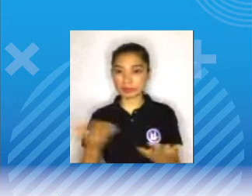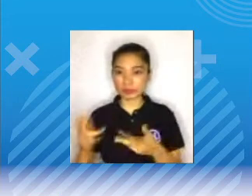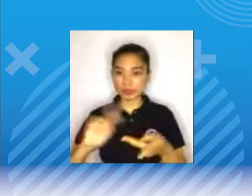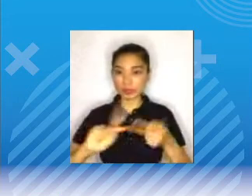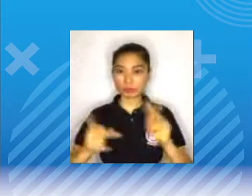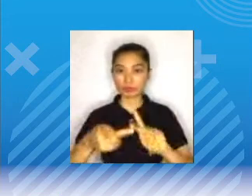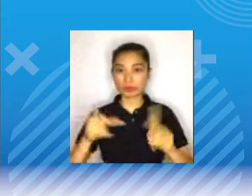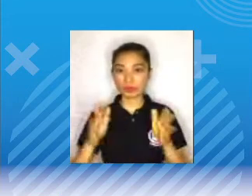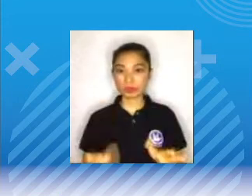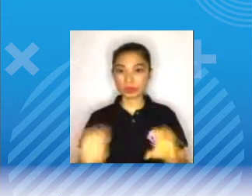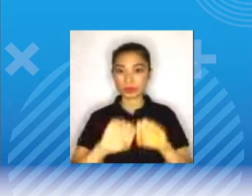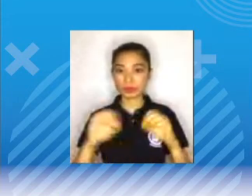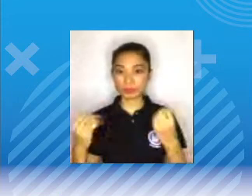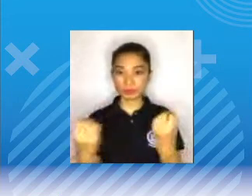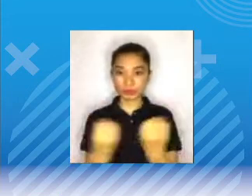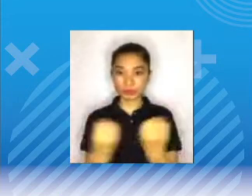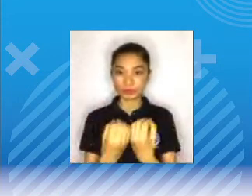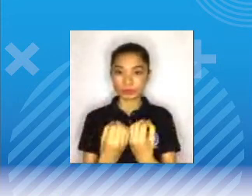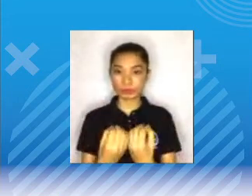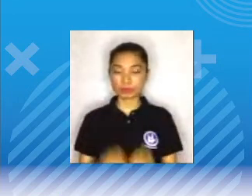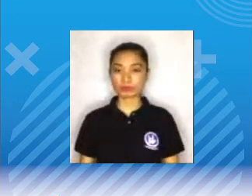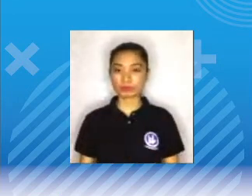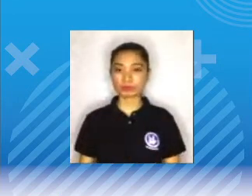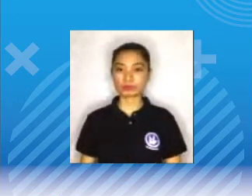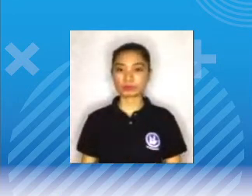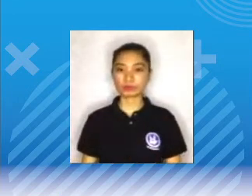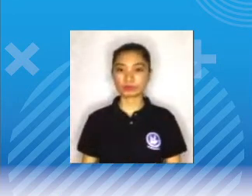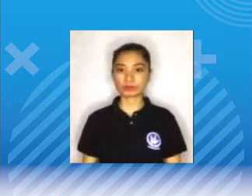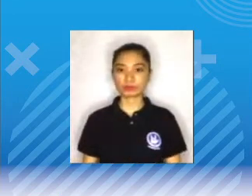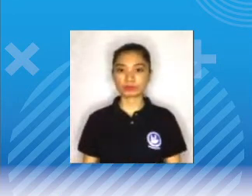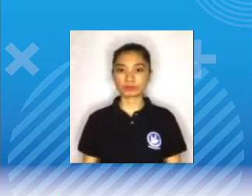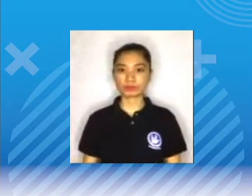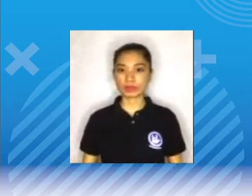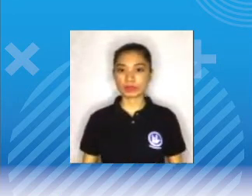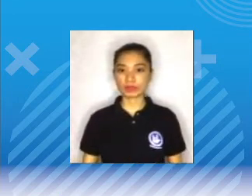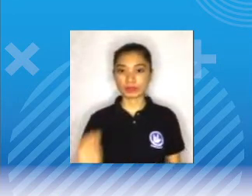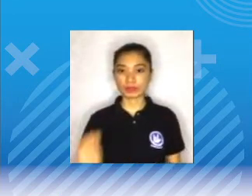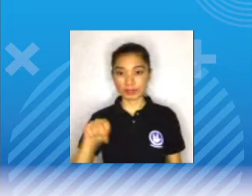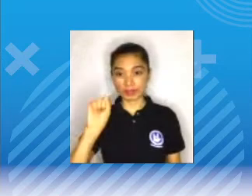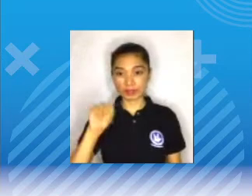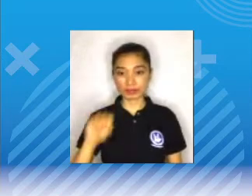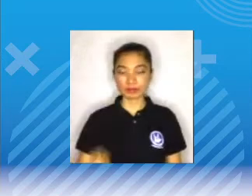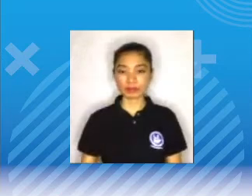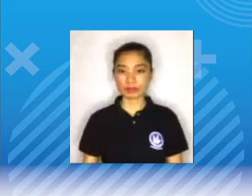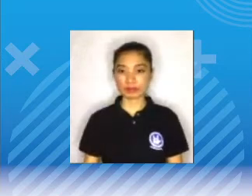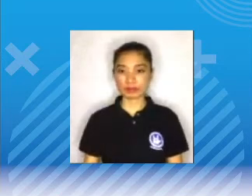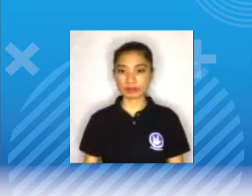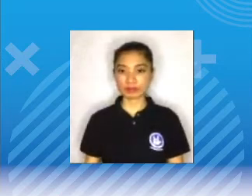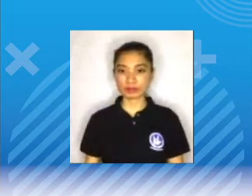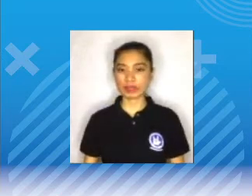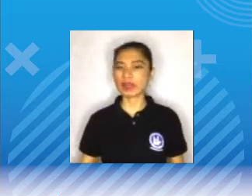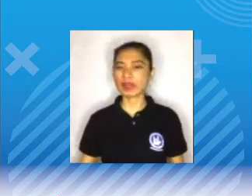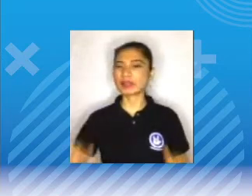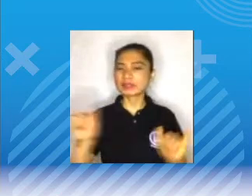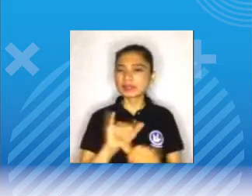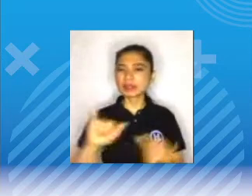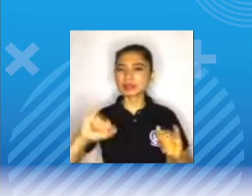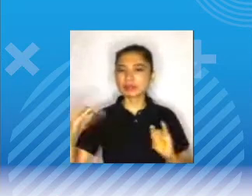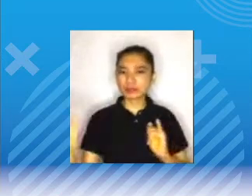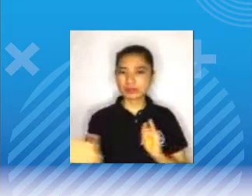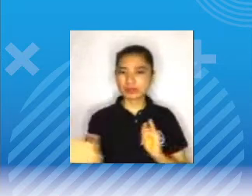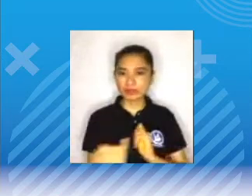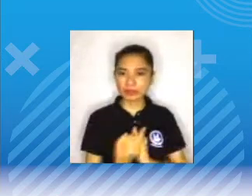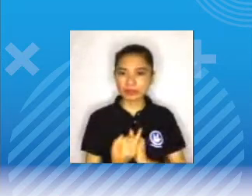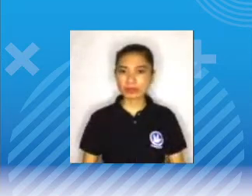organizations, especially ang DepEd. Yes. And also, nag-i-invite din po tayo ng ating mga